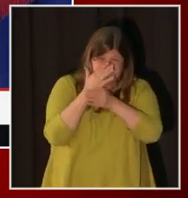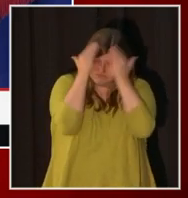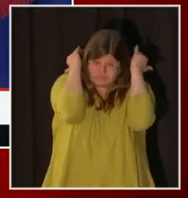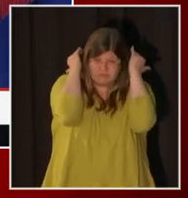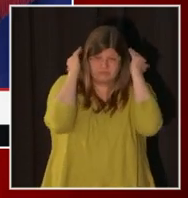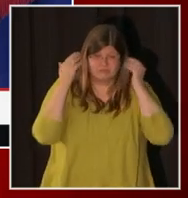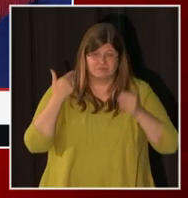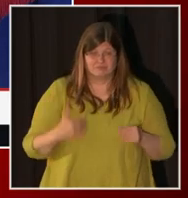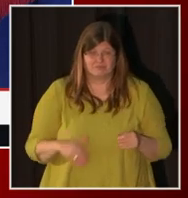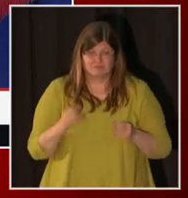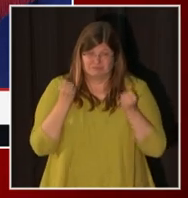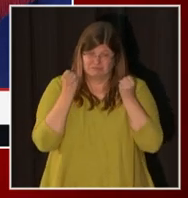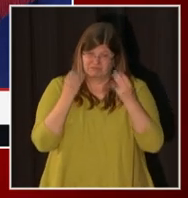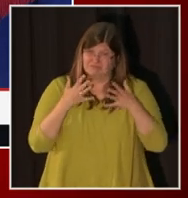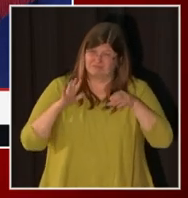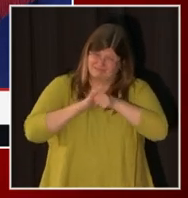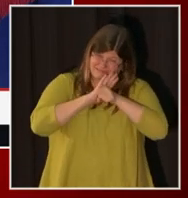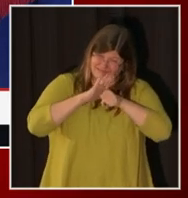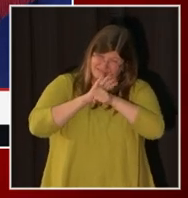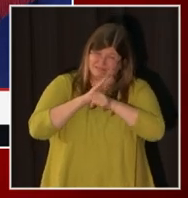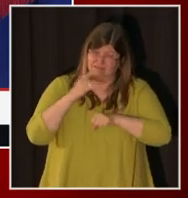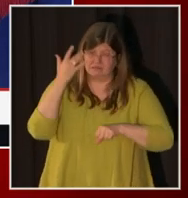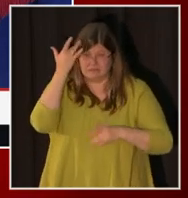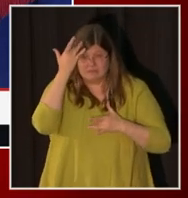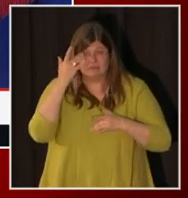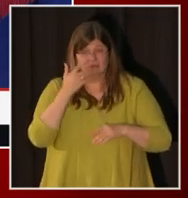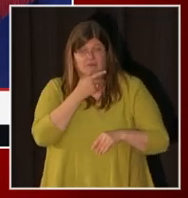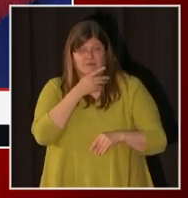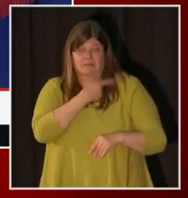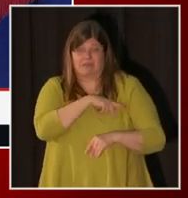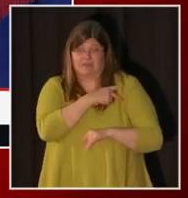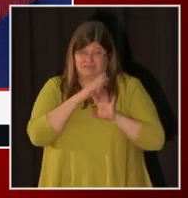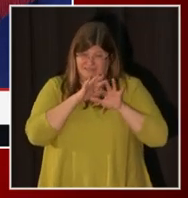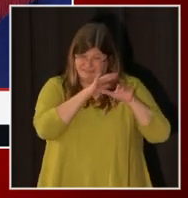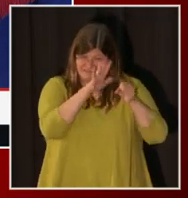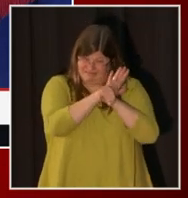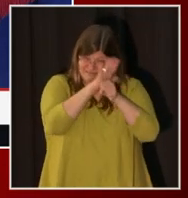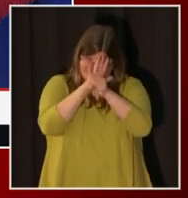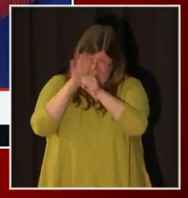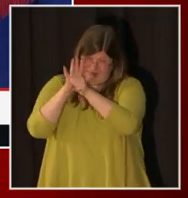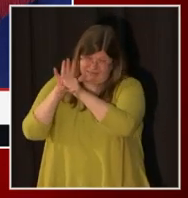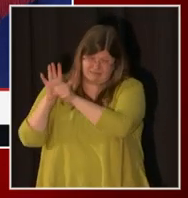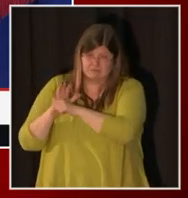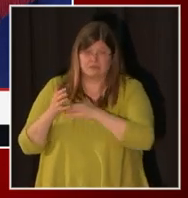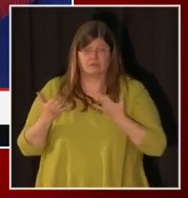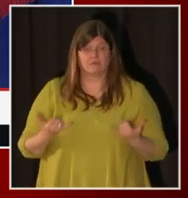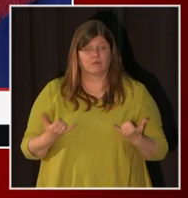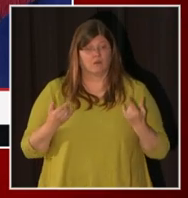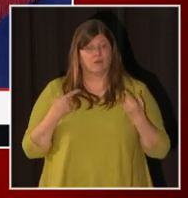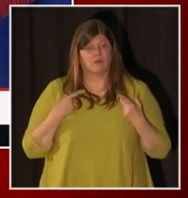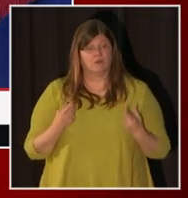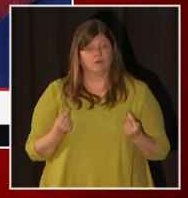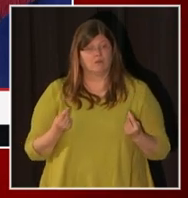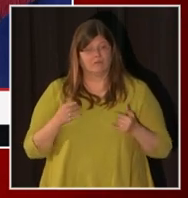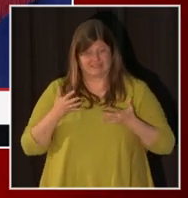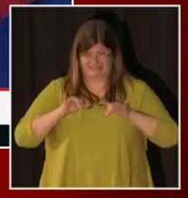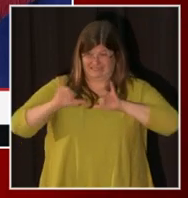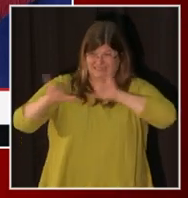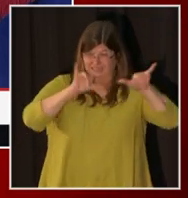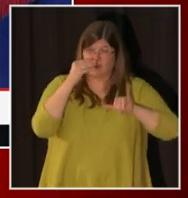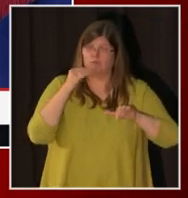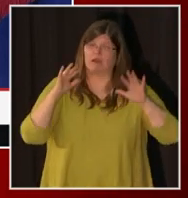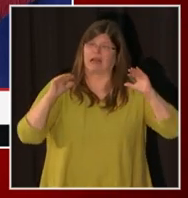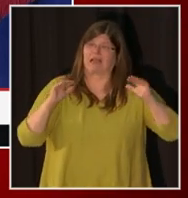people. So what we are doing, we know will save lives because it will allow our medical